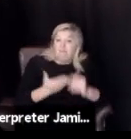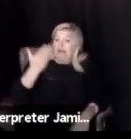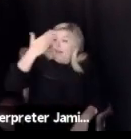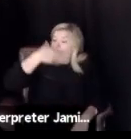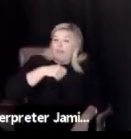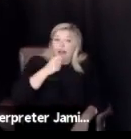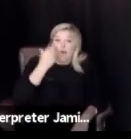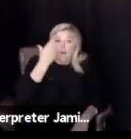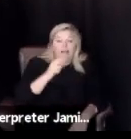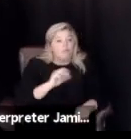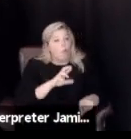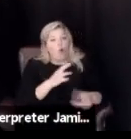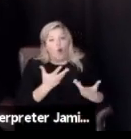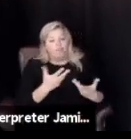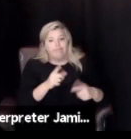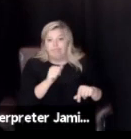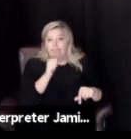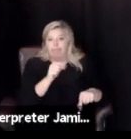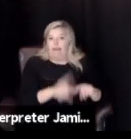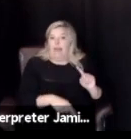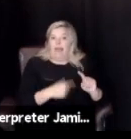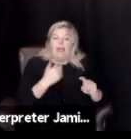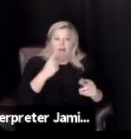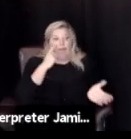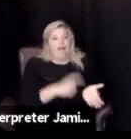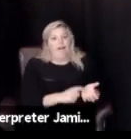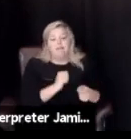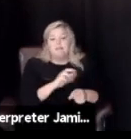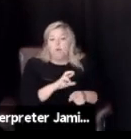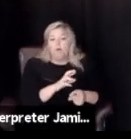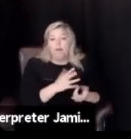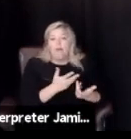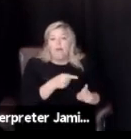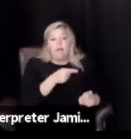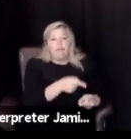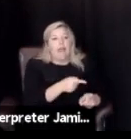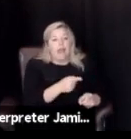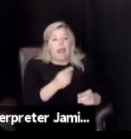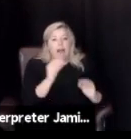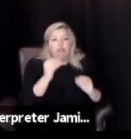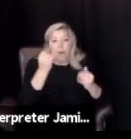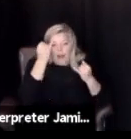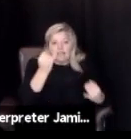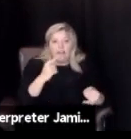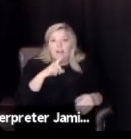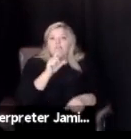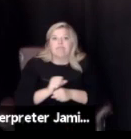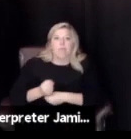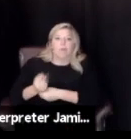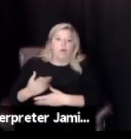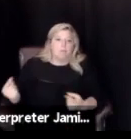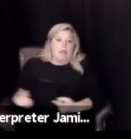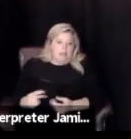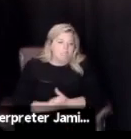recognize, or just not even on their radar that they've left somebody back there hurting,